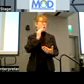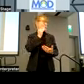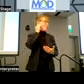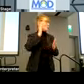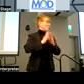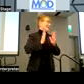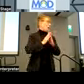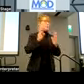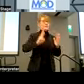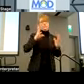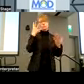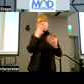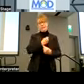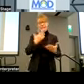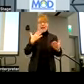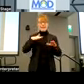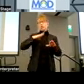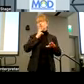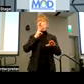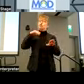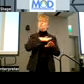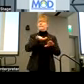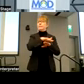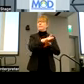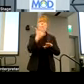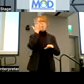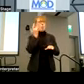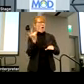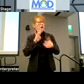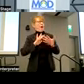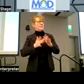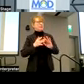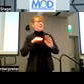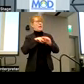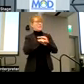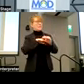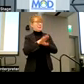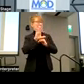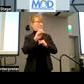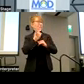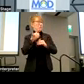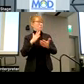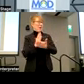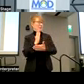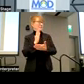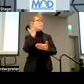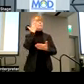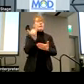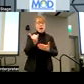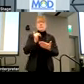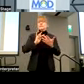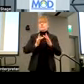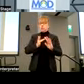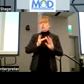bridge that goes over a little stream. Why do we say digital accessibility is a civil right? Because digital accessibility